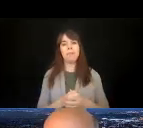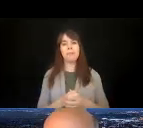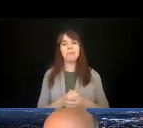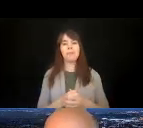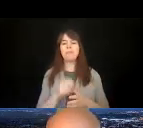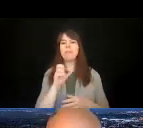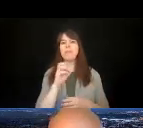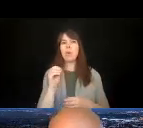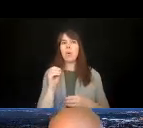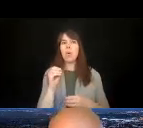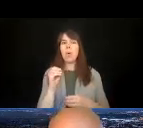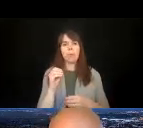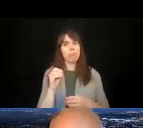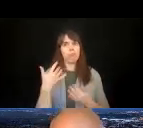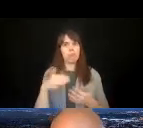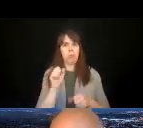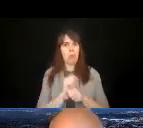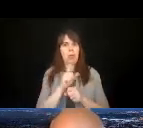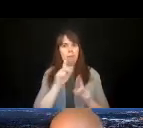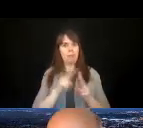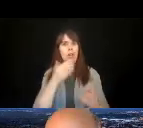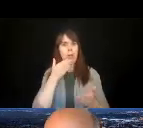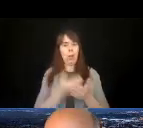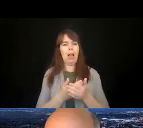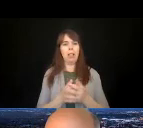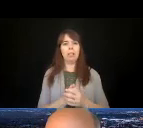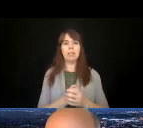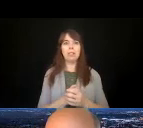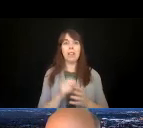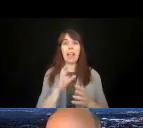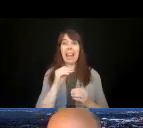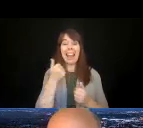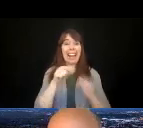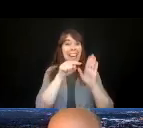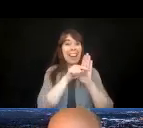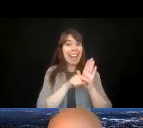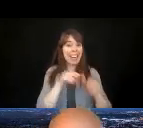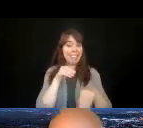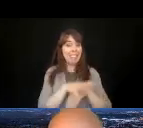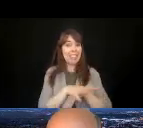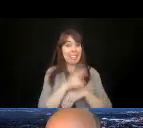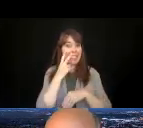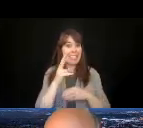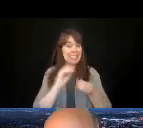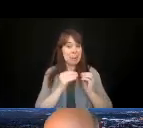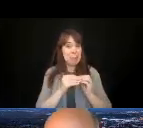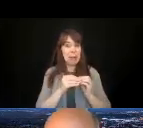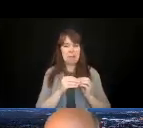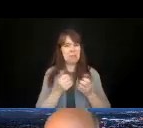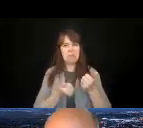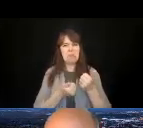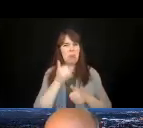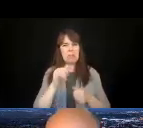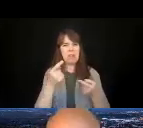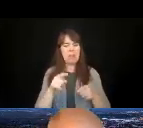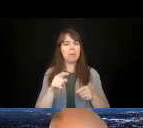And so very effective. And really the amounts of adverse effects that we see from these vaccines, the majority of those are